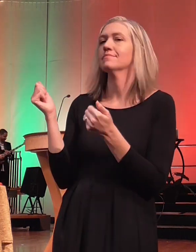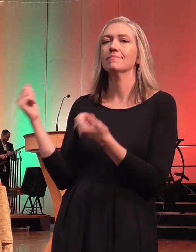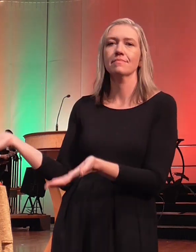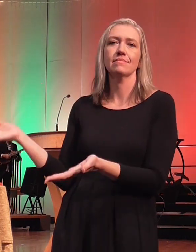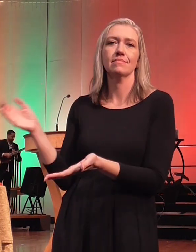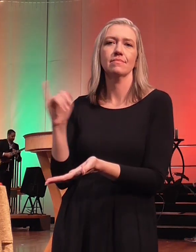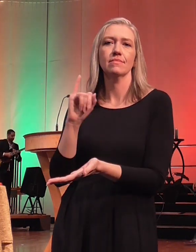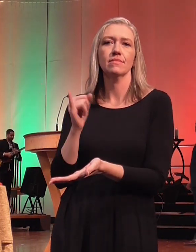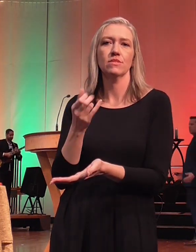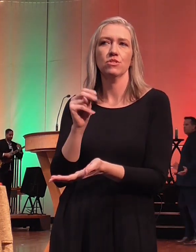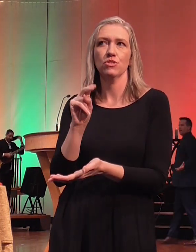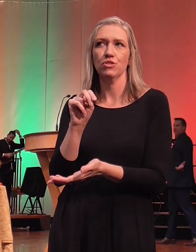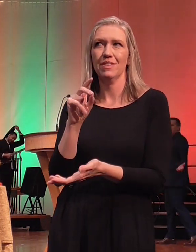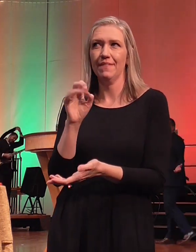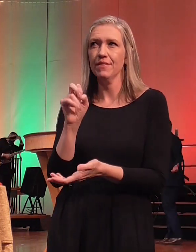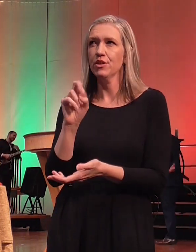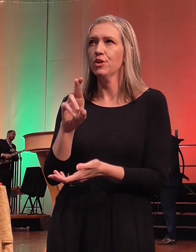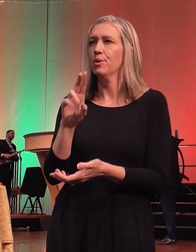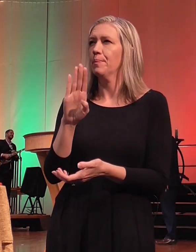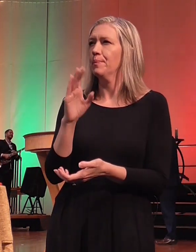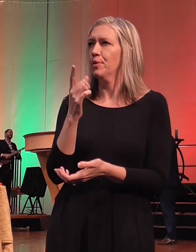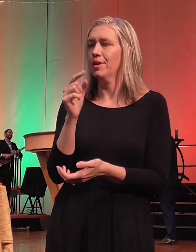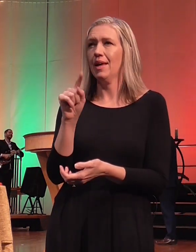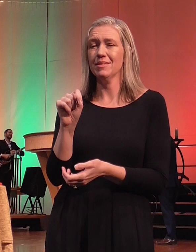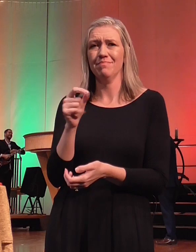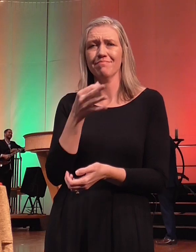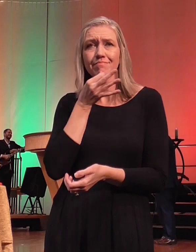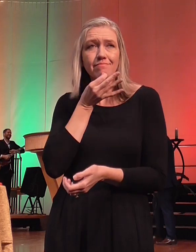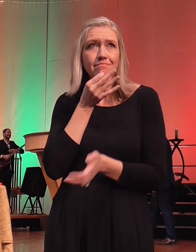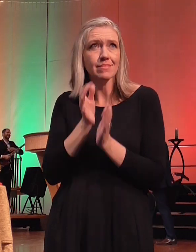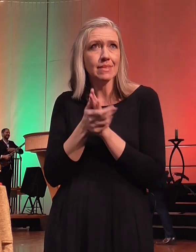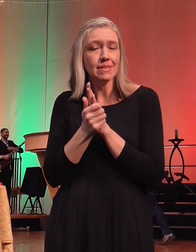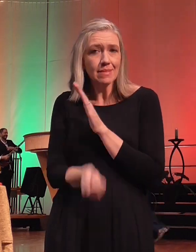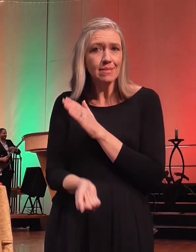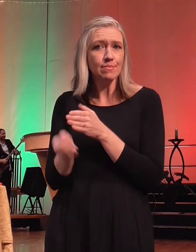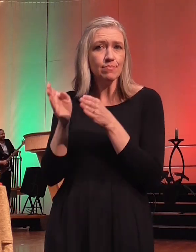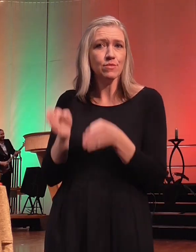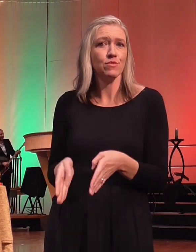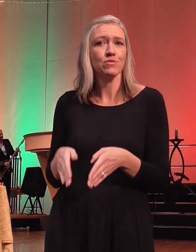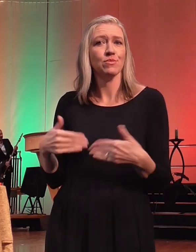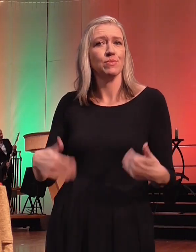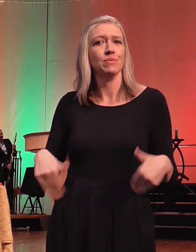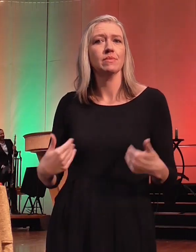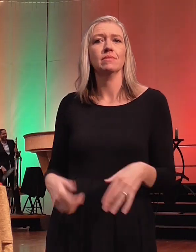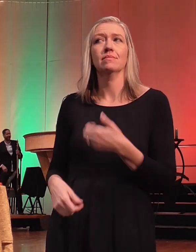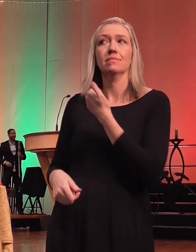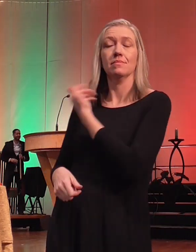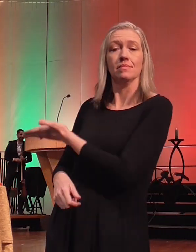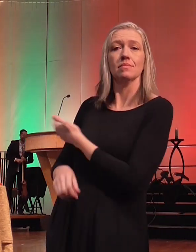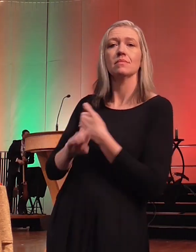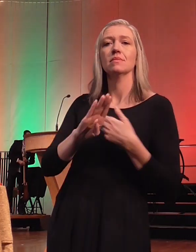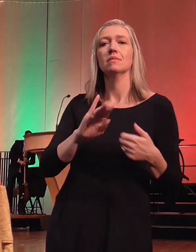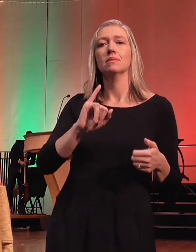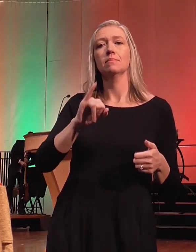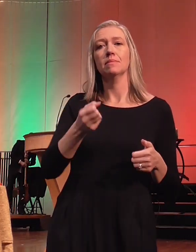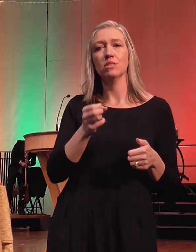Jennifer Burnett, so multi-talented. Wow. This is Bijou Barbosa,